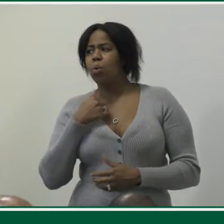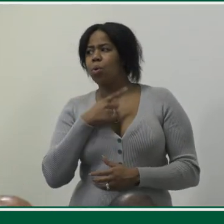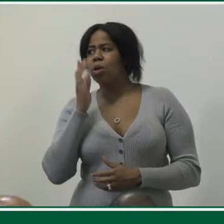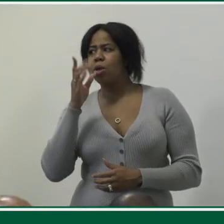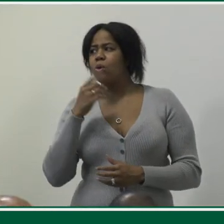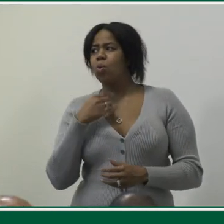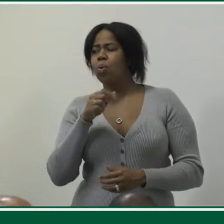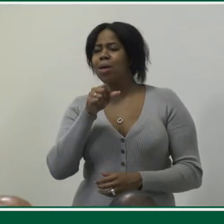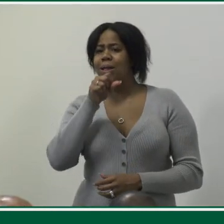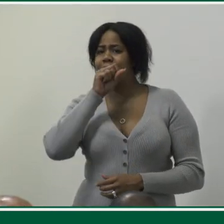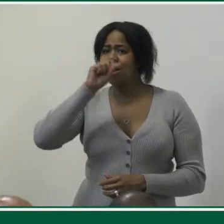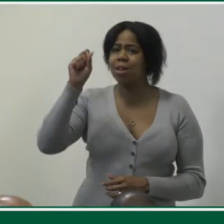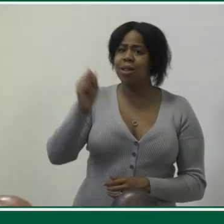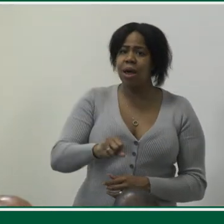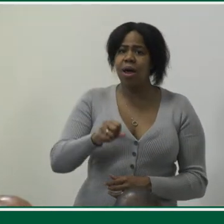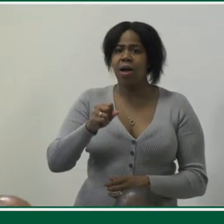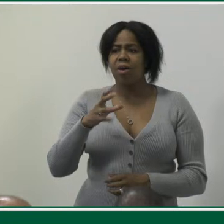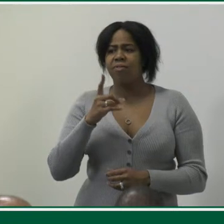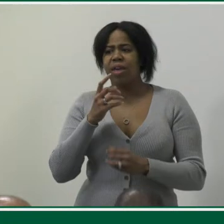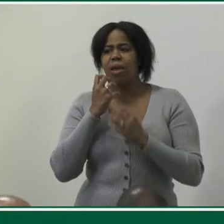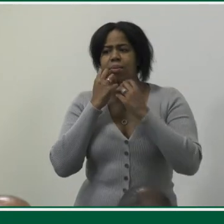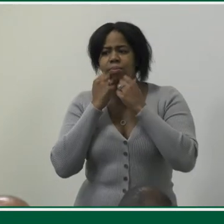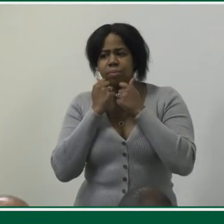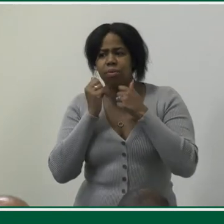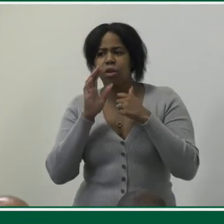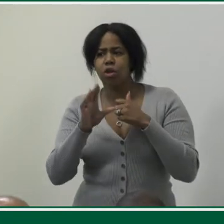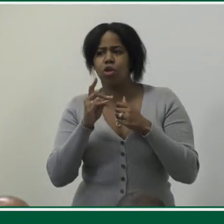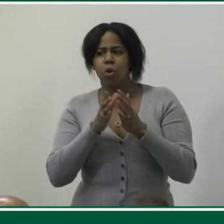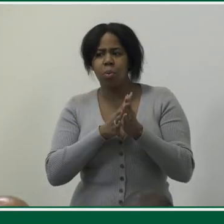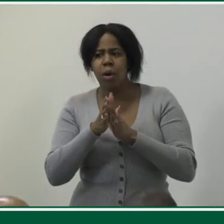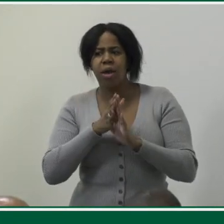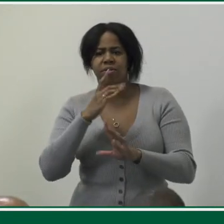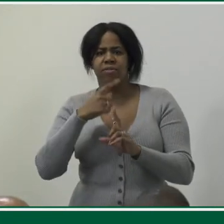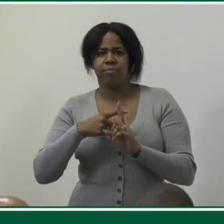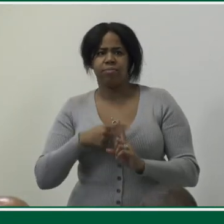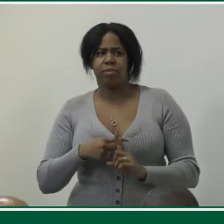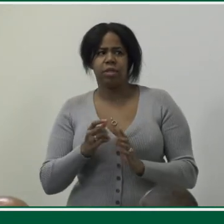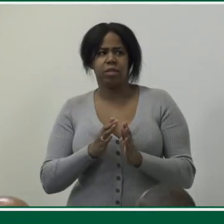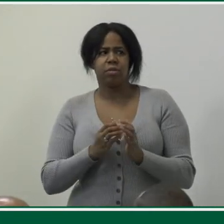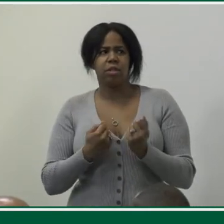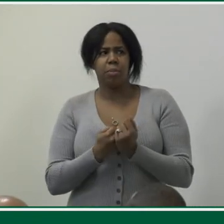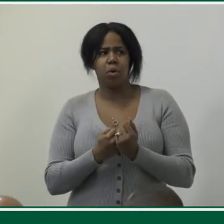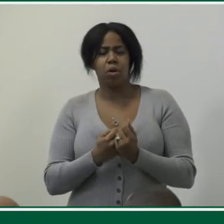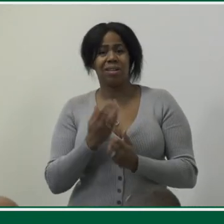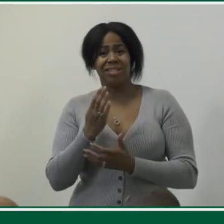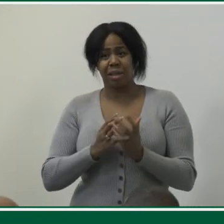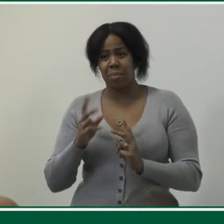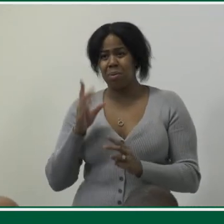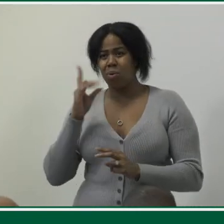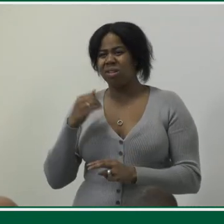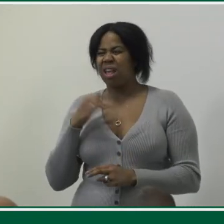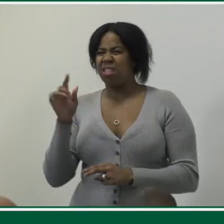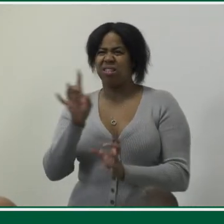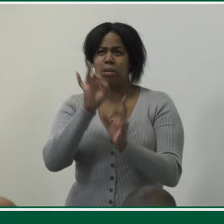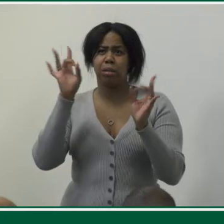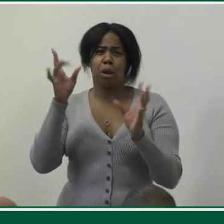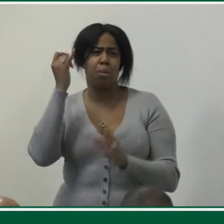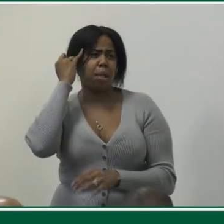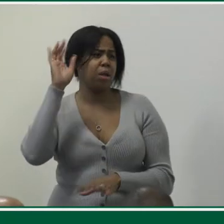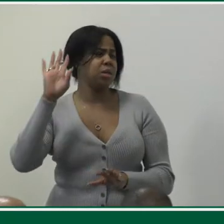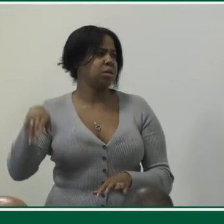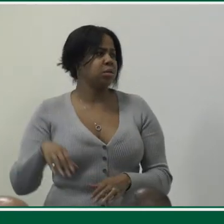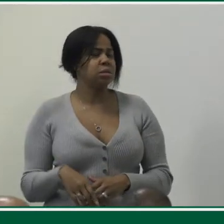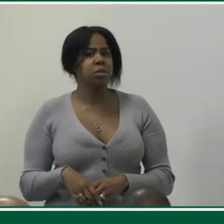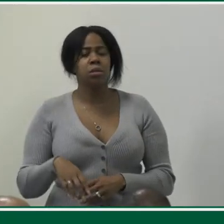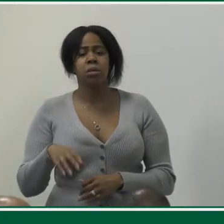your proactive positive support. There will be people who say, this is a terrible idea. There will be people who